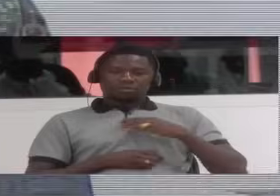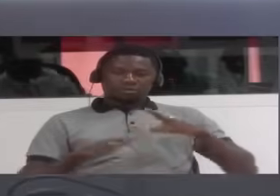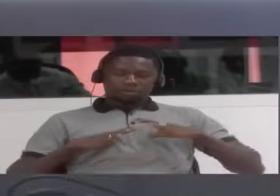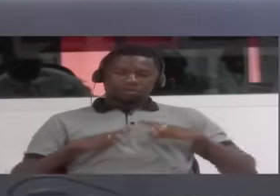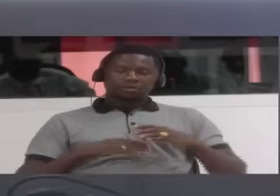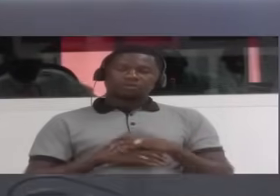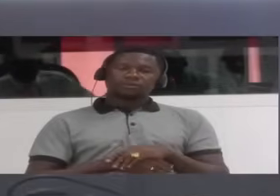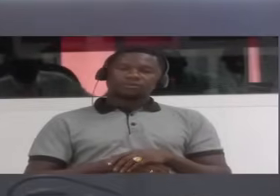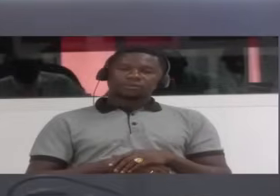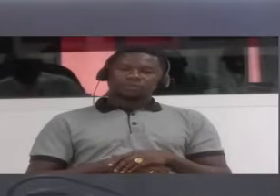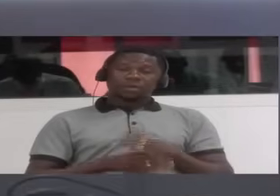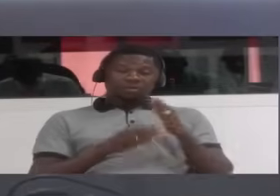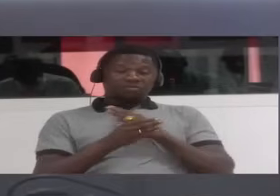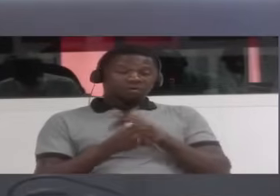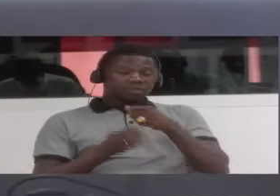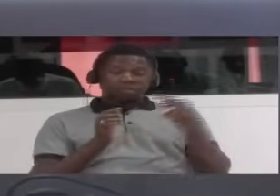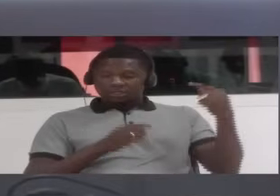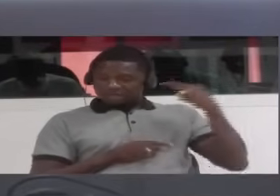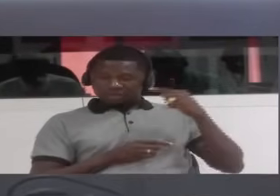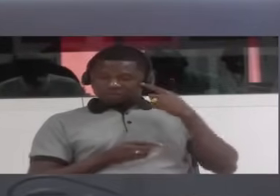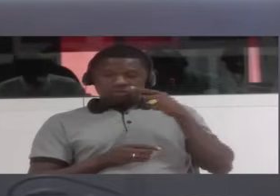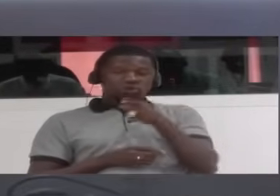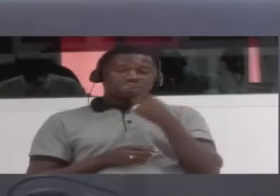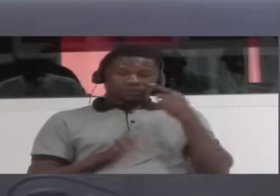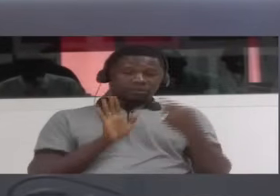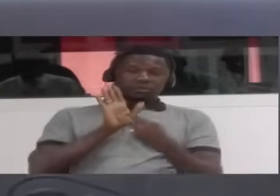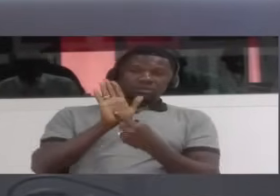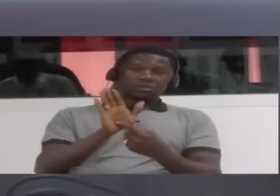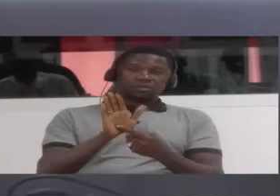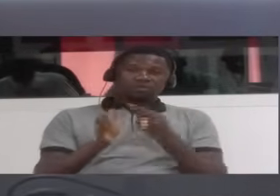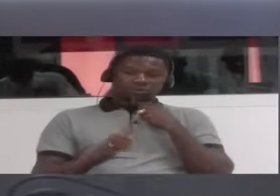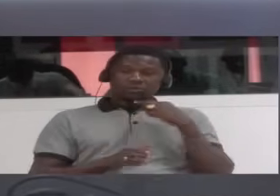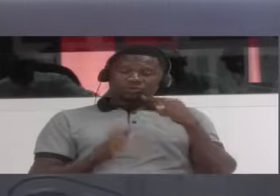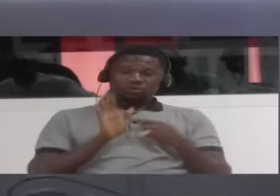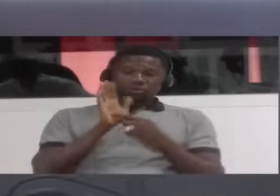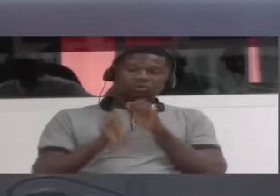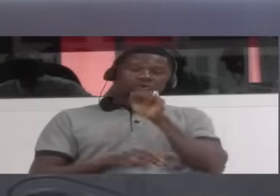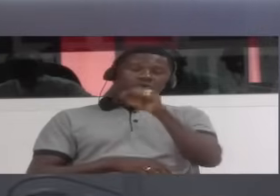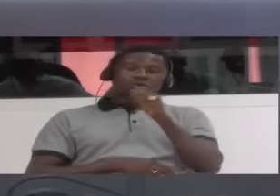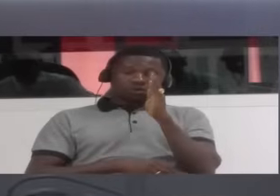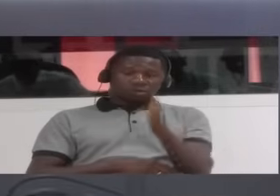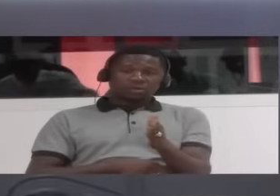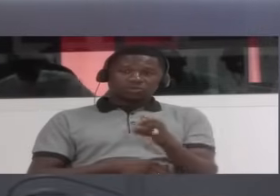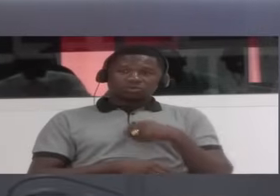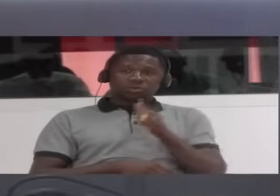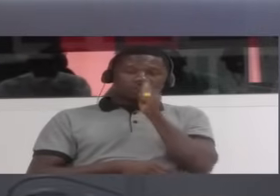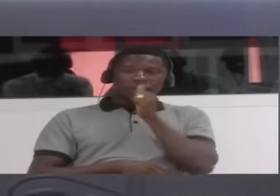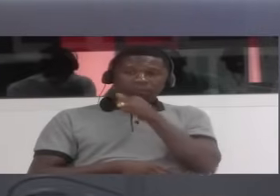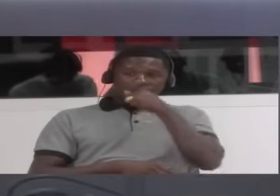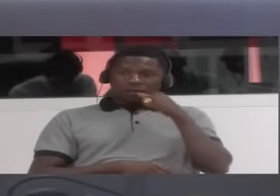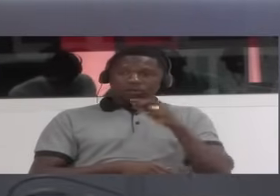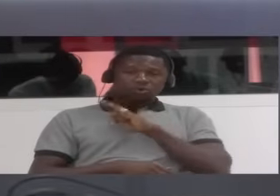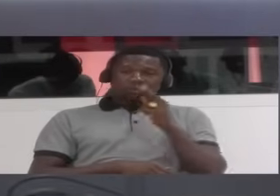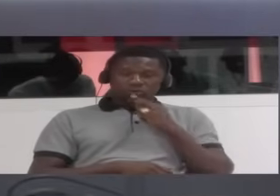Prior to this hearing, you have indicated that you waived your rights to silence or to not